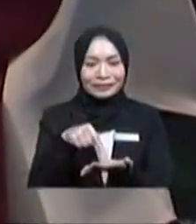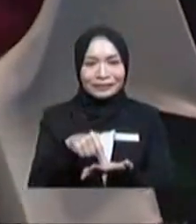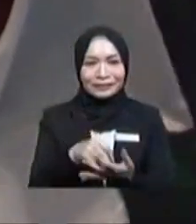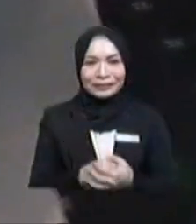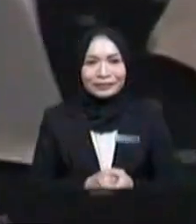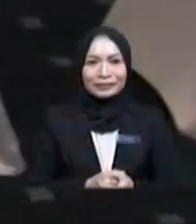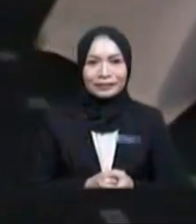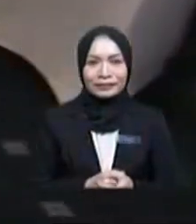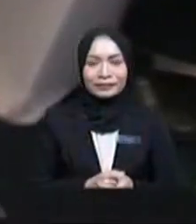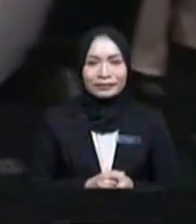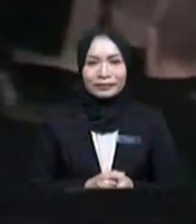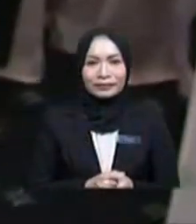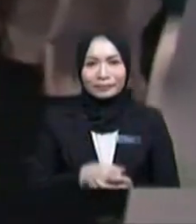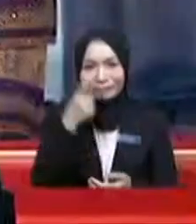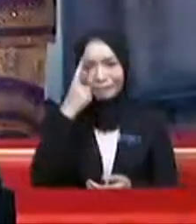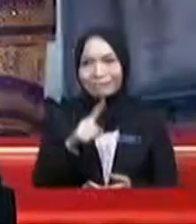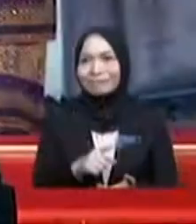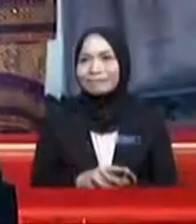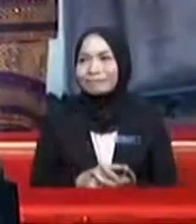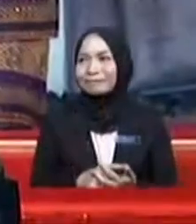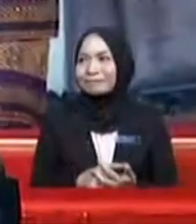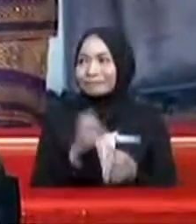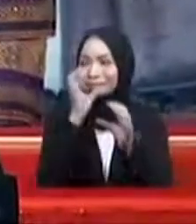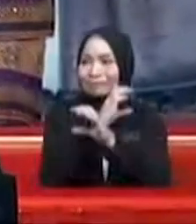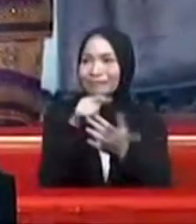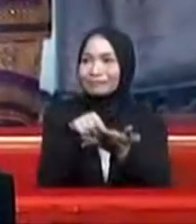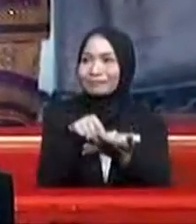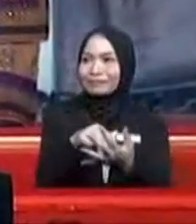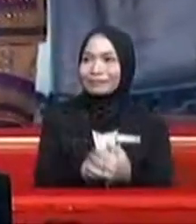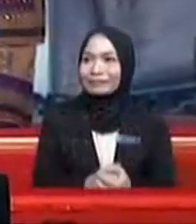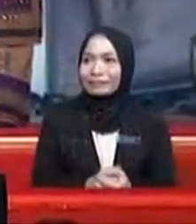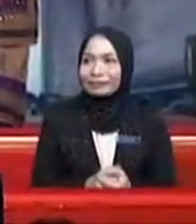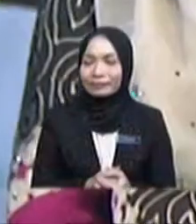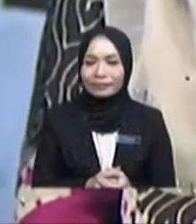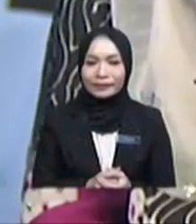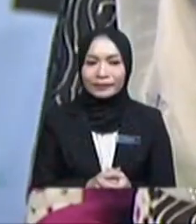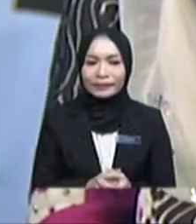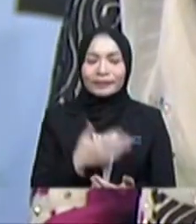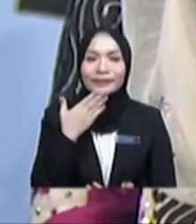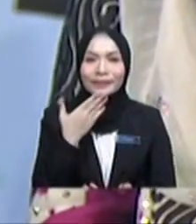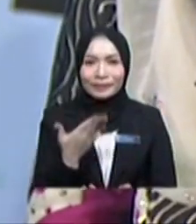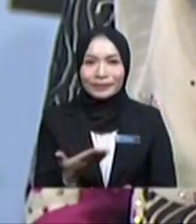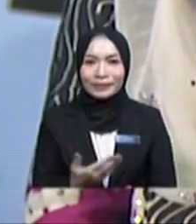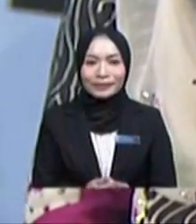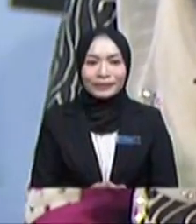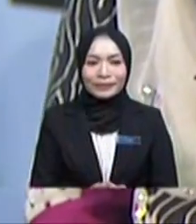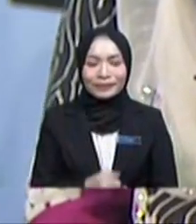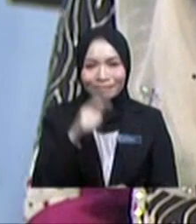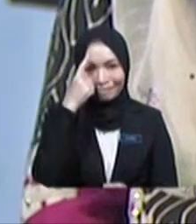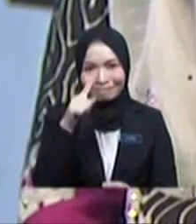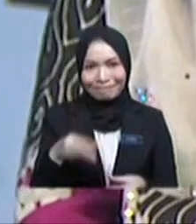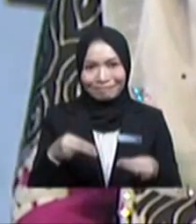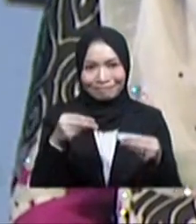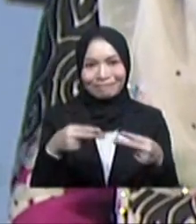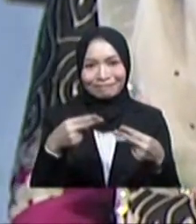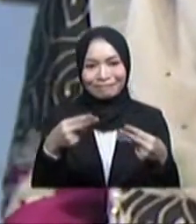ELT competition. Thank you to Yang Berusaha Dr. Haji Ahmad Rafi bin Cik Kasim for giving away the prizes.